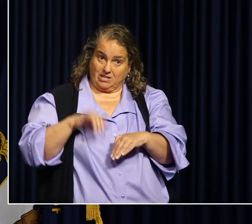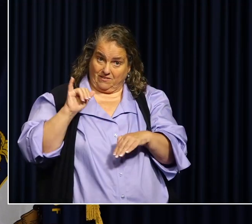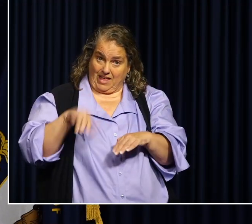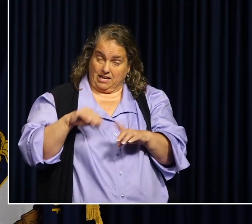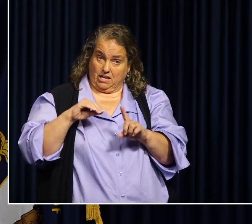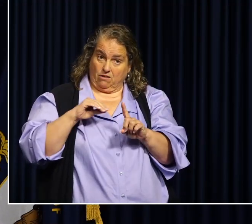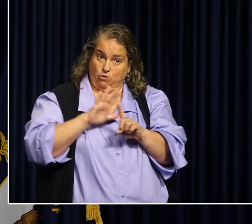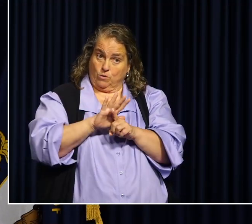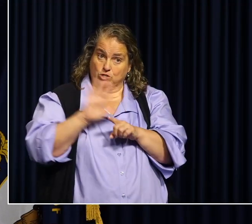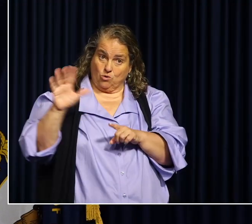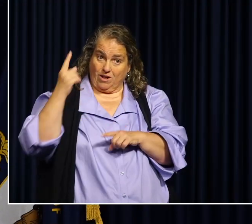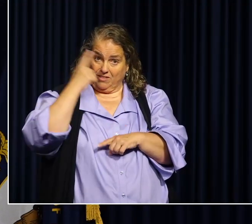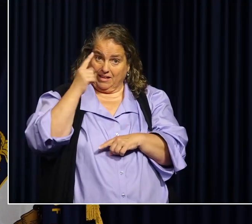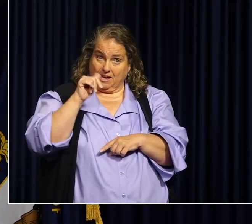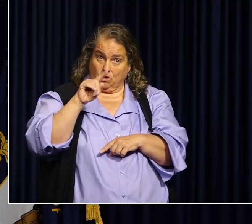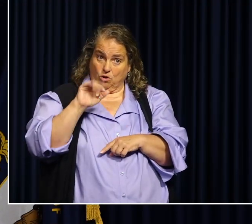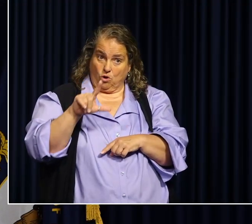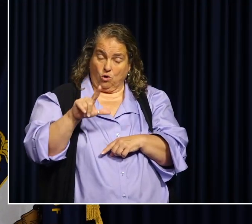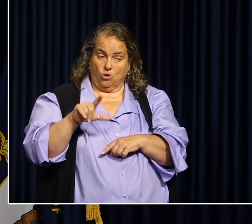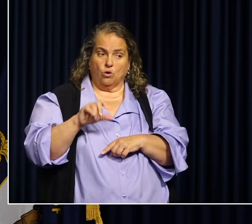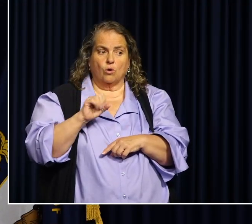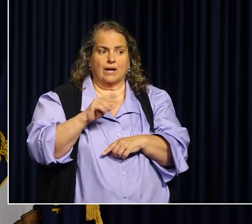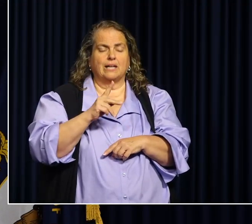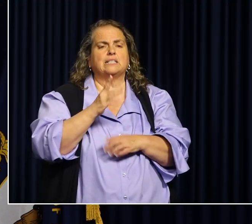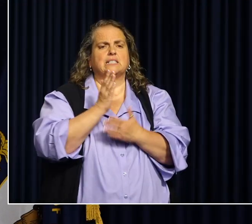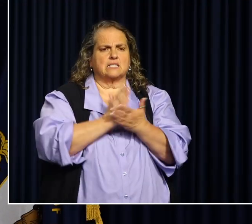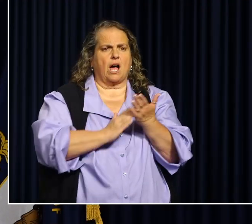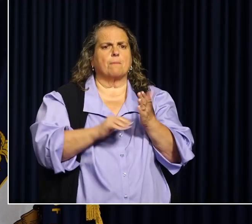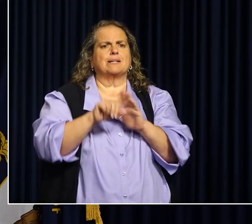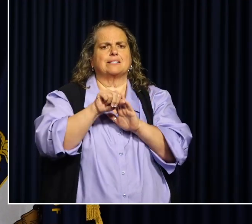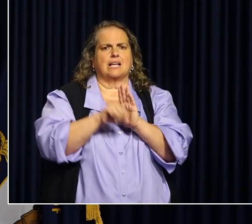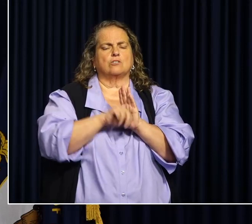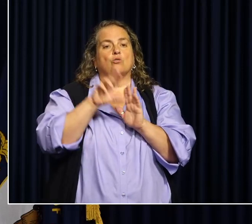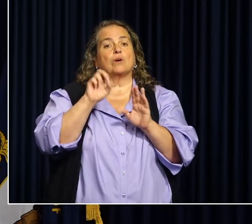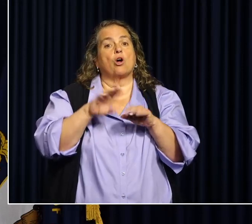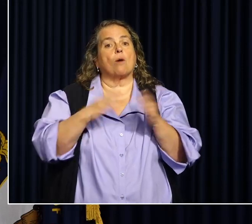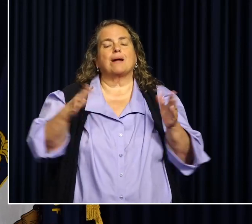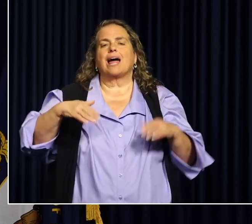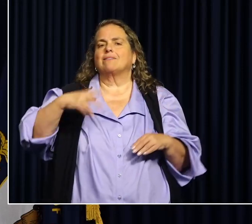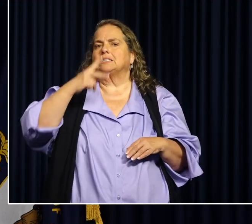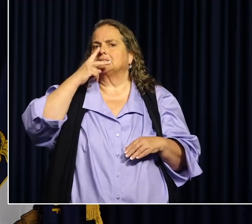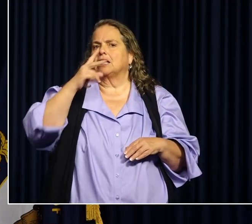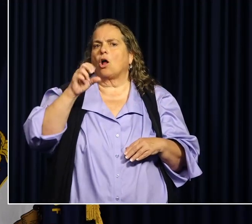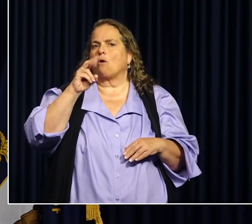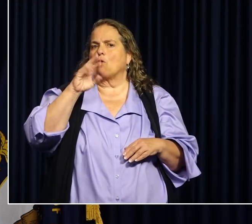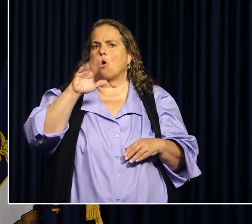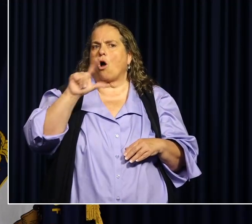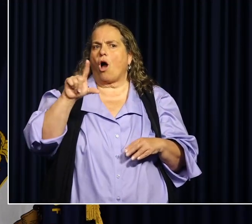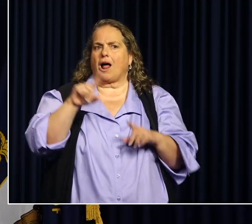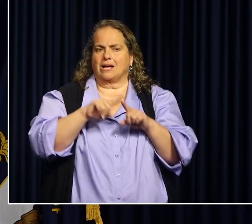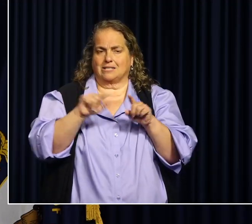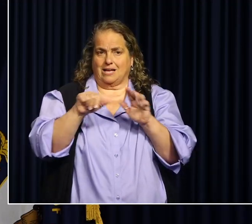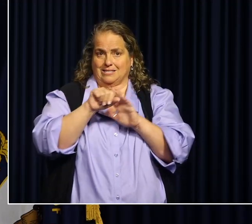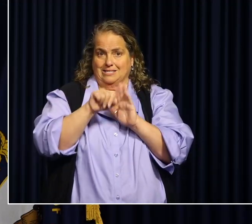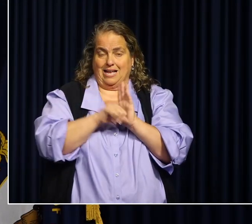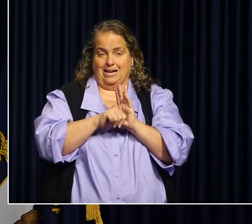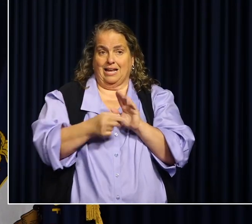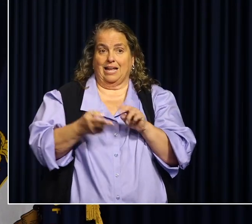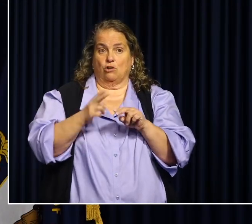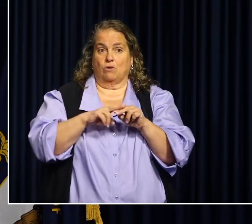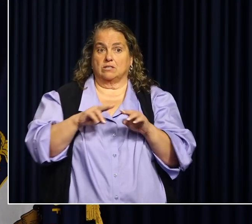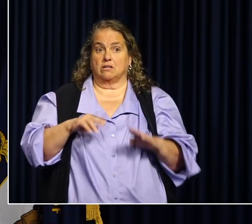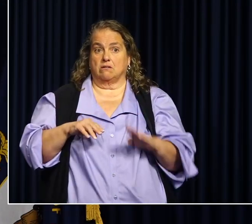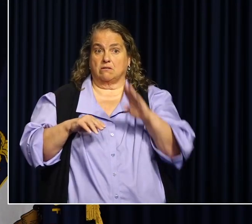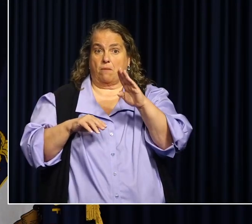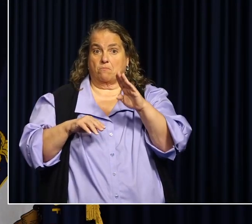at all? The question is on some states that have reopened haven't seen overall as a state an increase yet. And